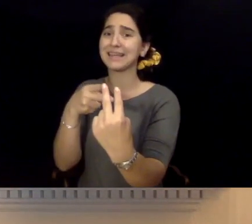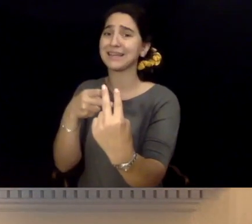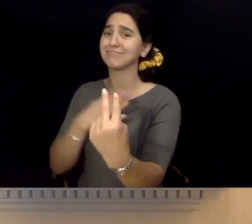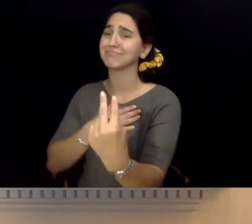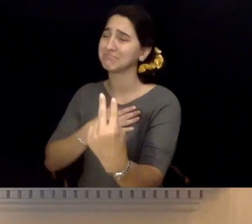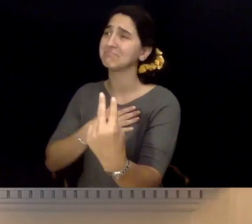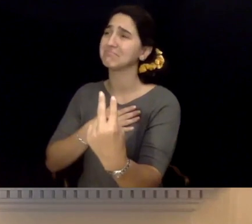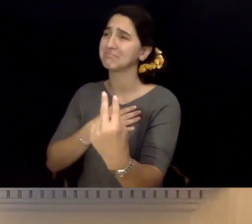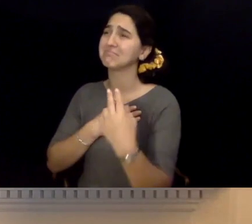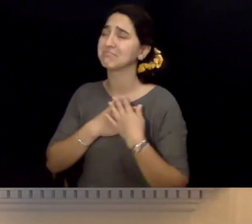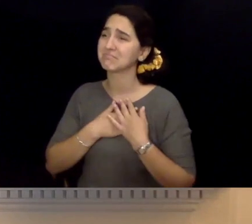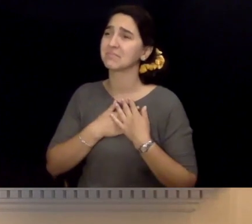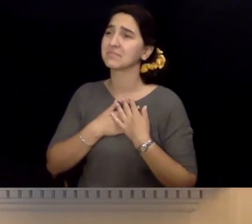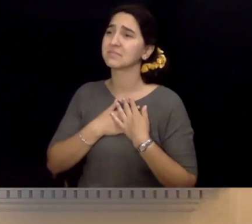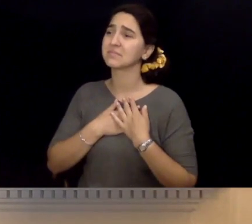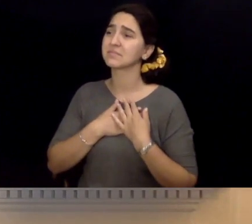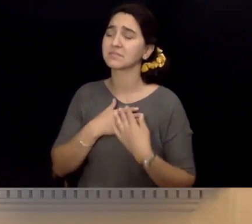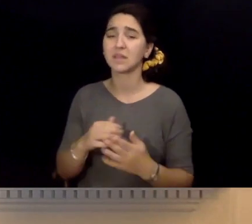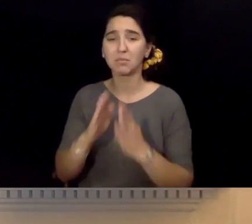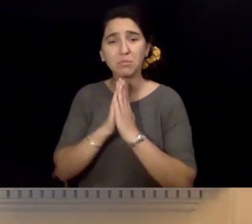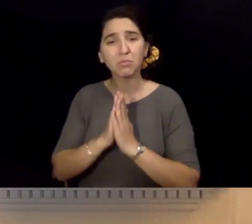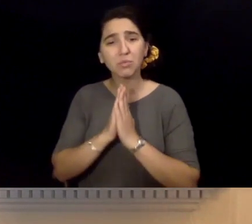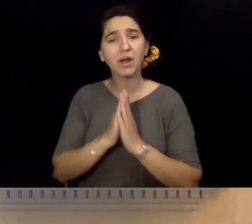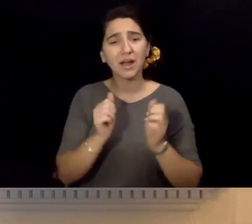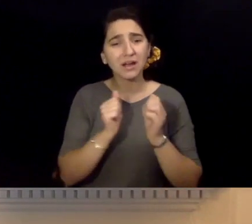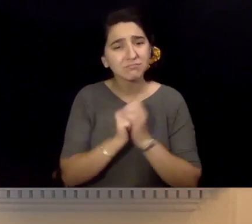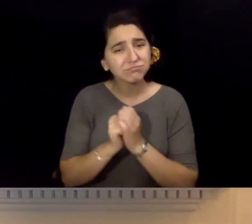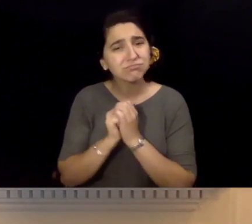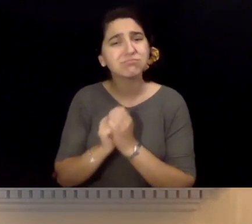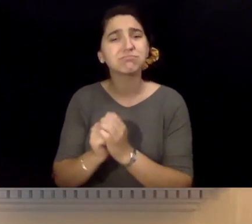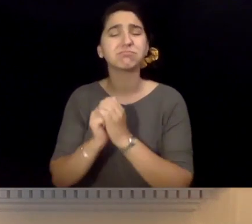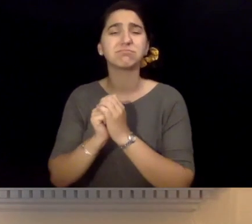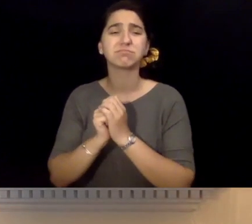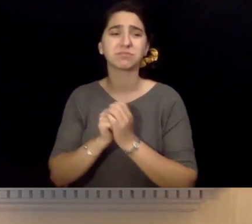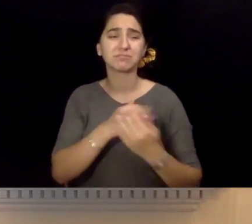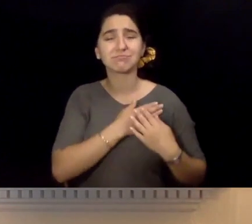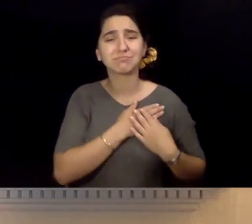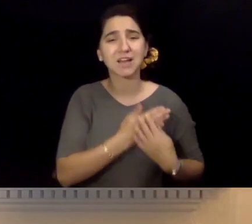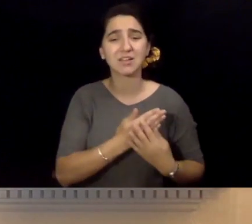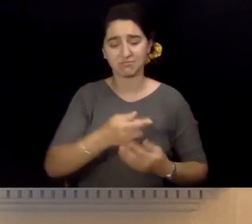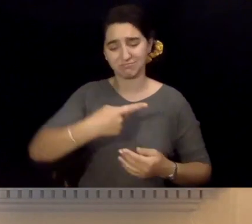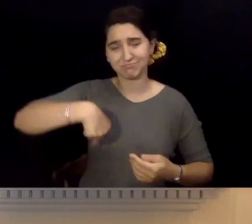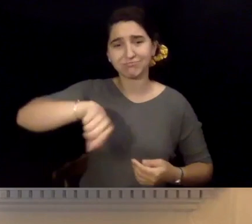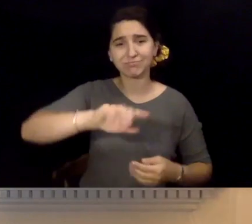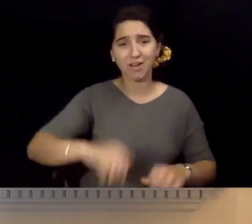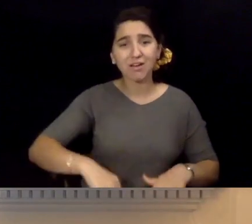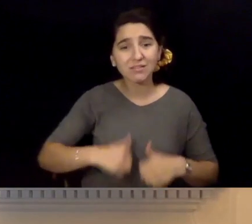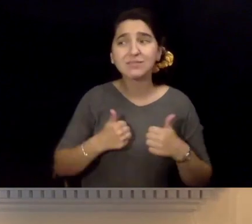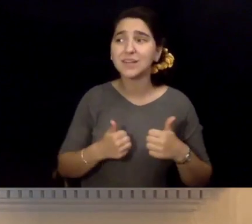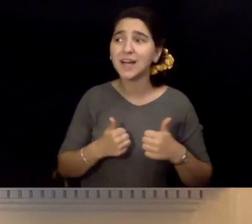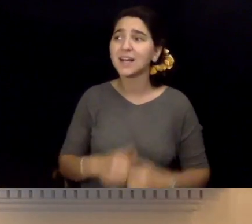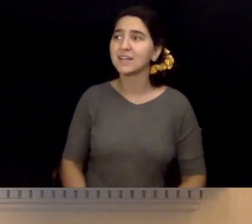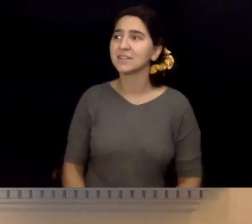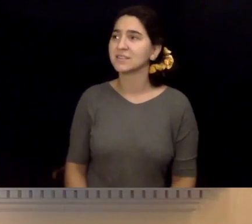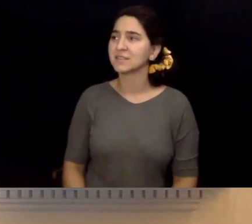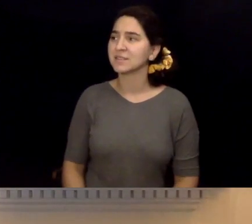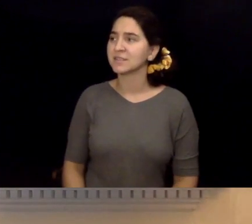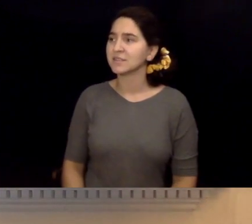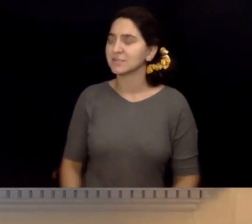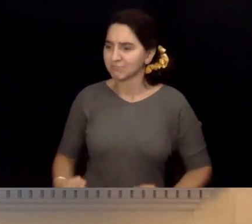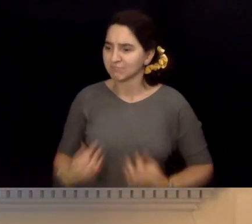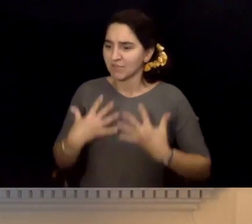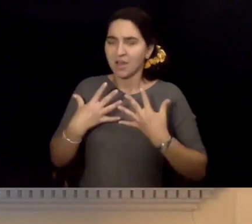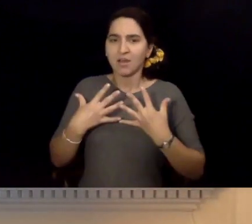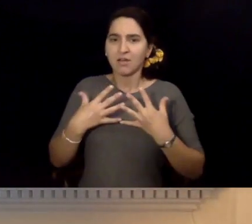our prayer together for more love and compassion into the world through our lives. Ignite us to combat